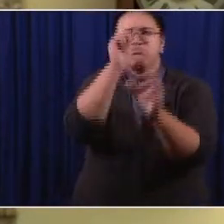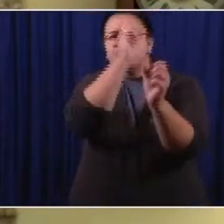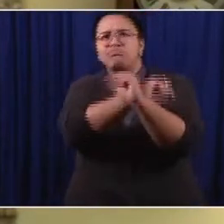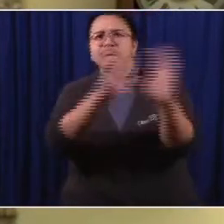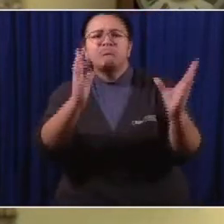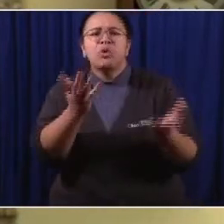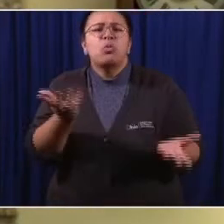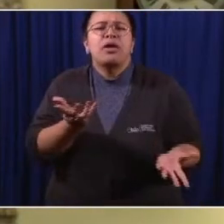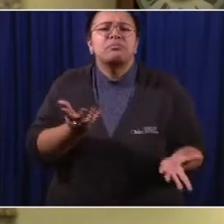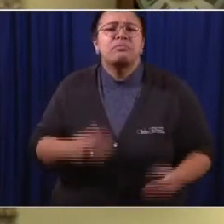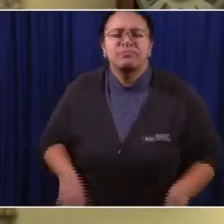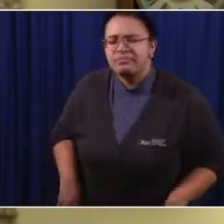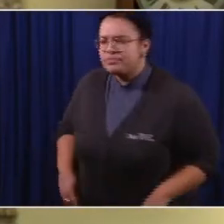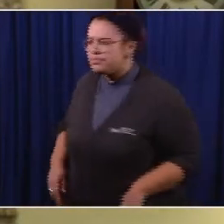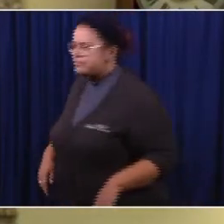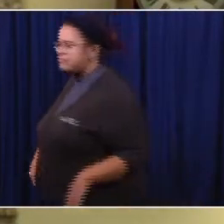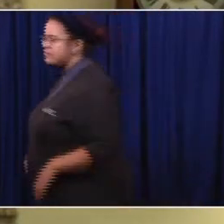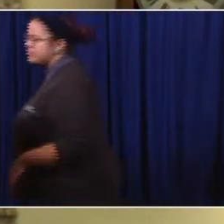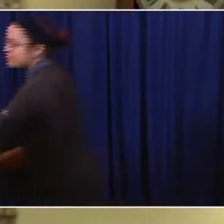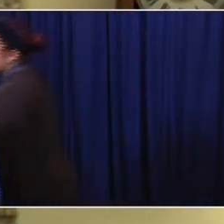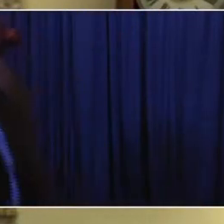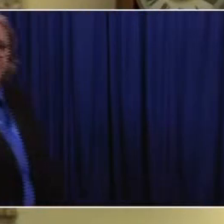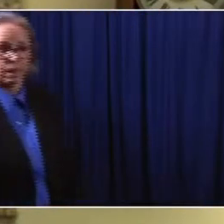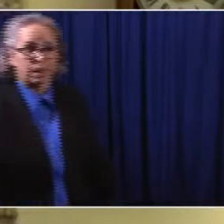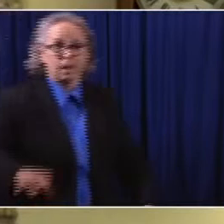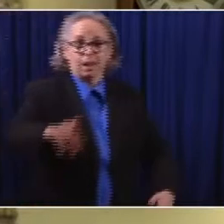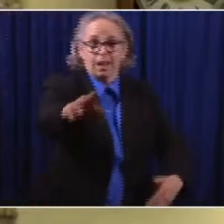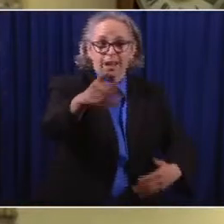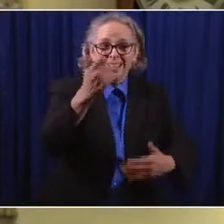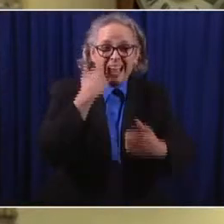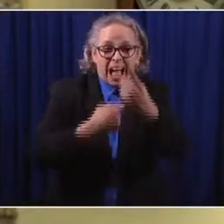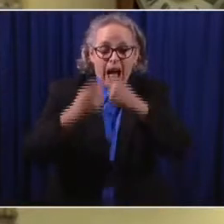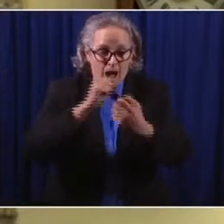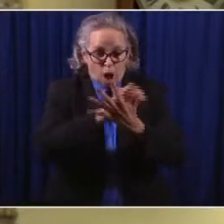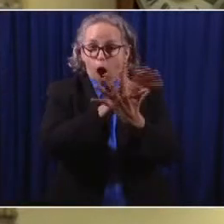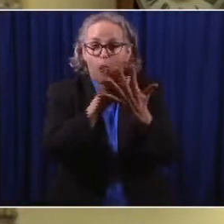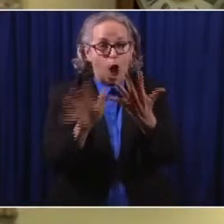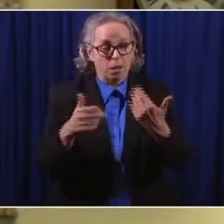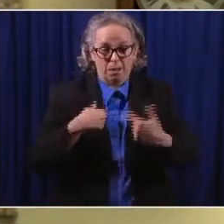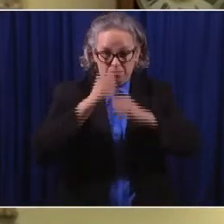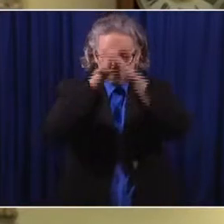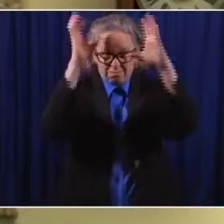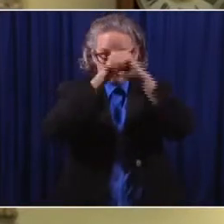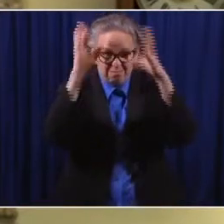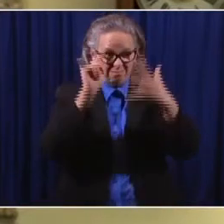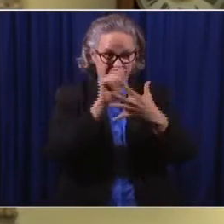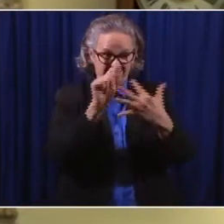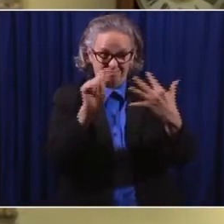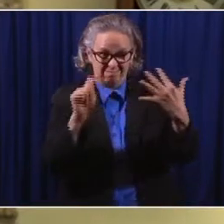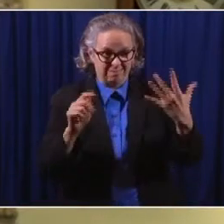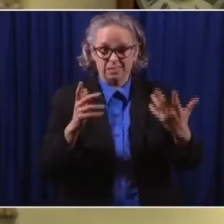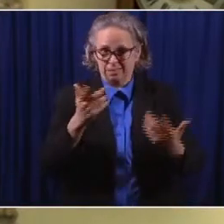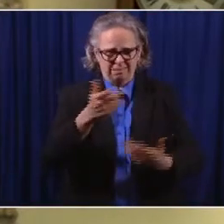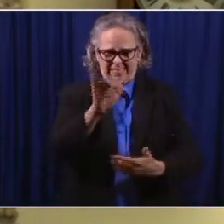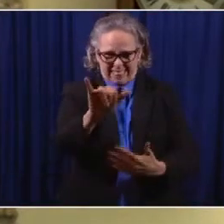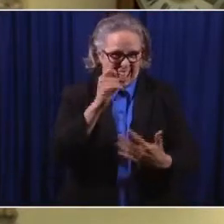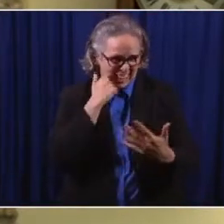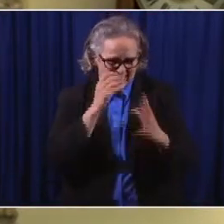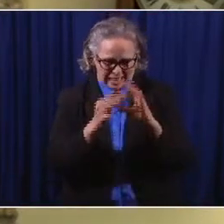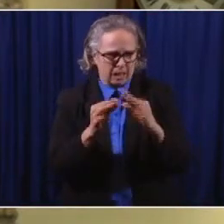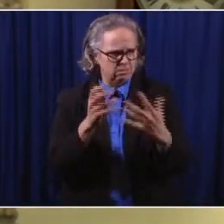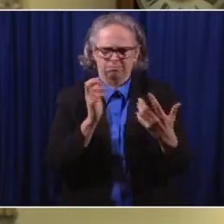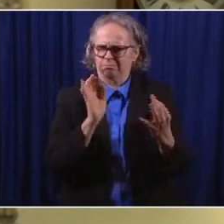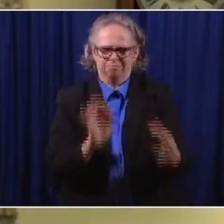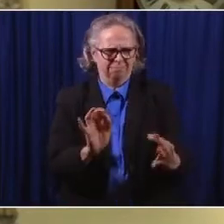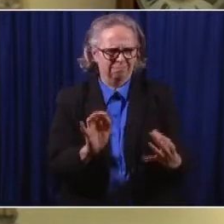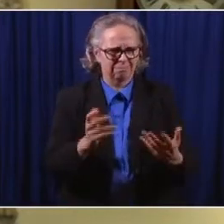the above. I mean, you've outlined the logical places for it to go, but we don't have any announcement on that yet. The team is working on that, trying to figure out